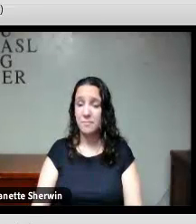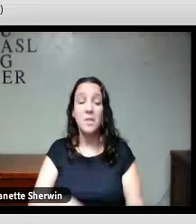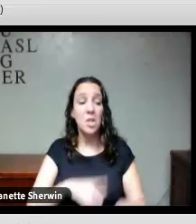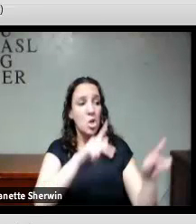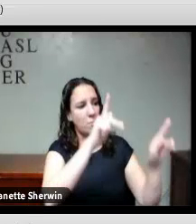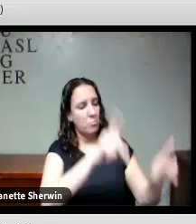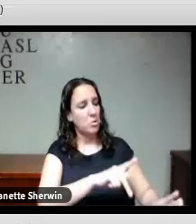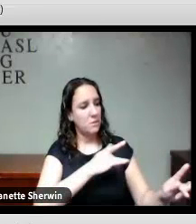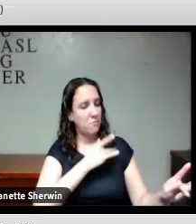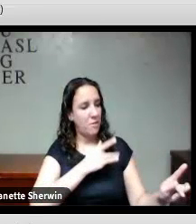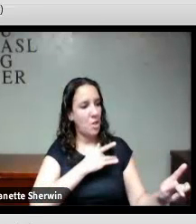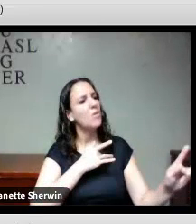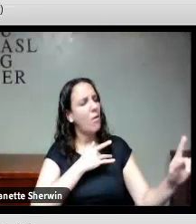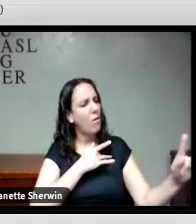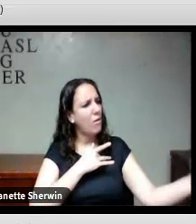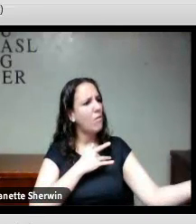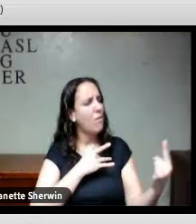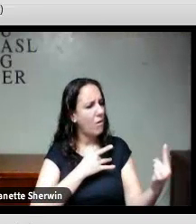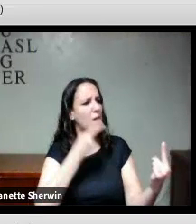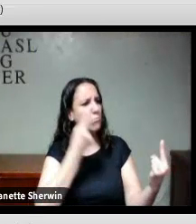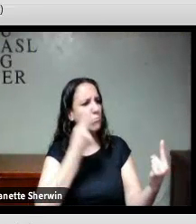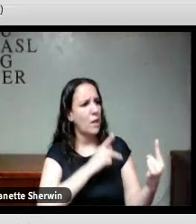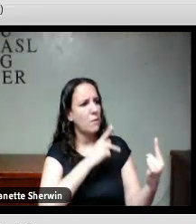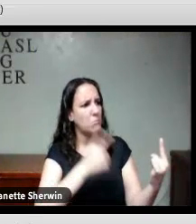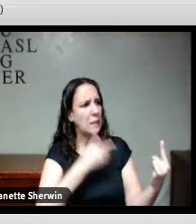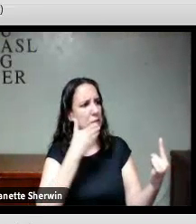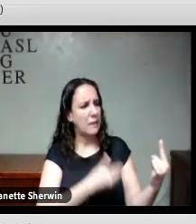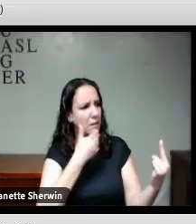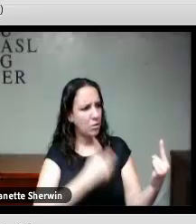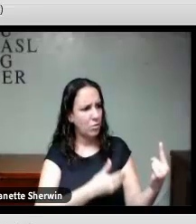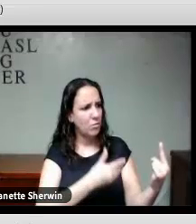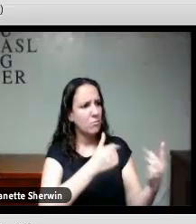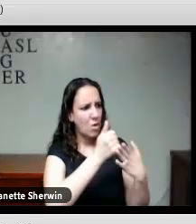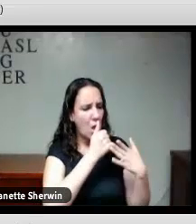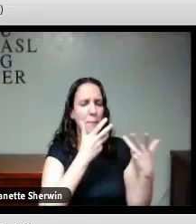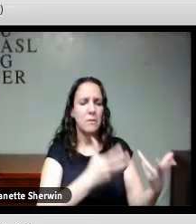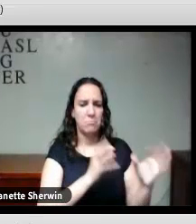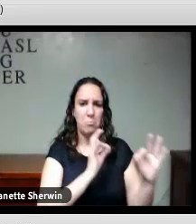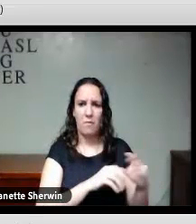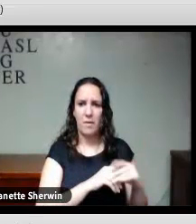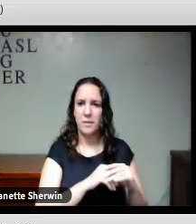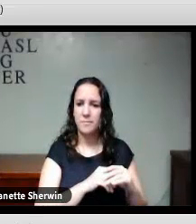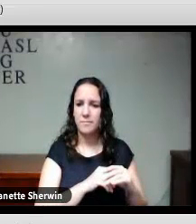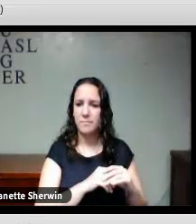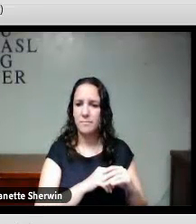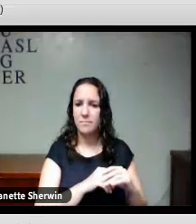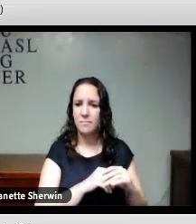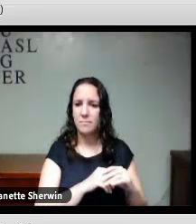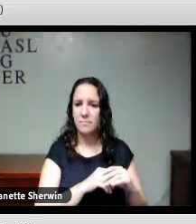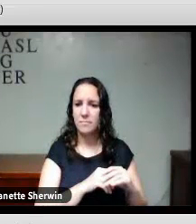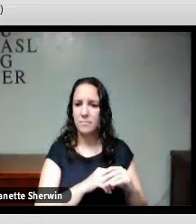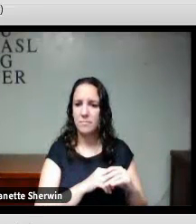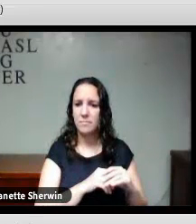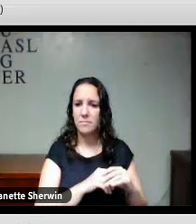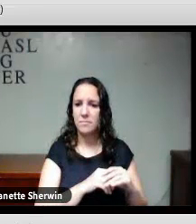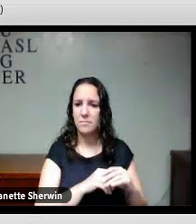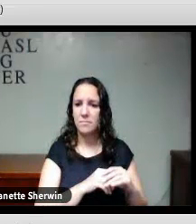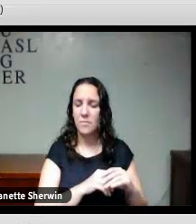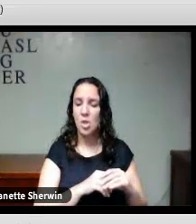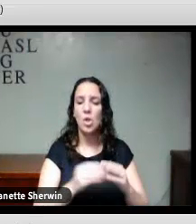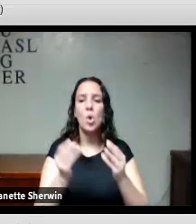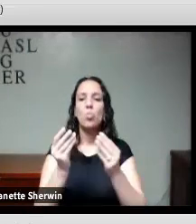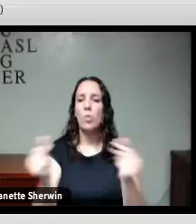place, and you do get that repeat business. Absolutely. Lynn said resolution feels great. That's the key I want to make about